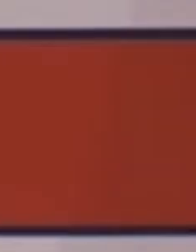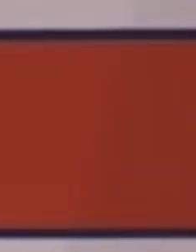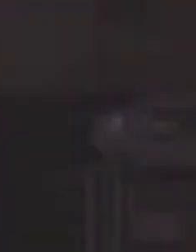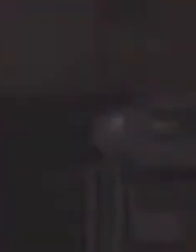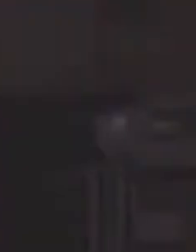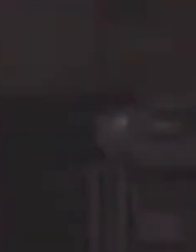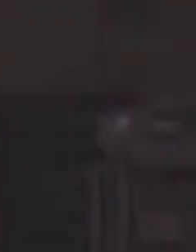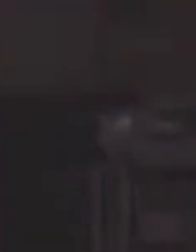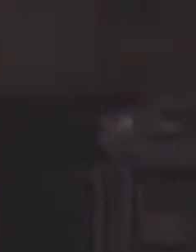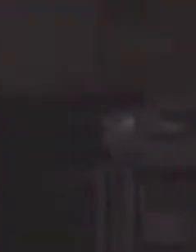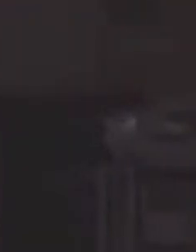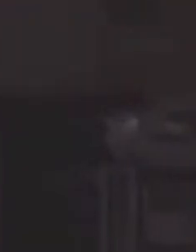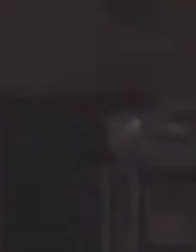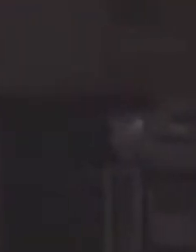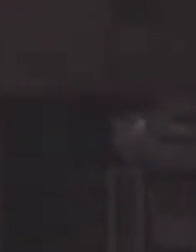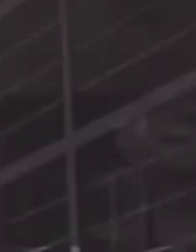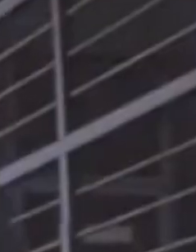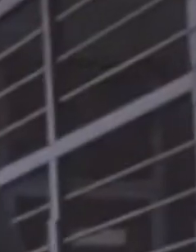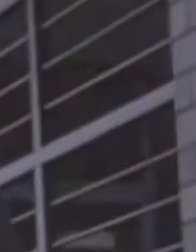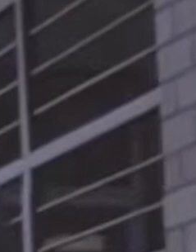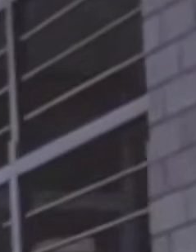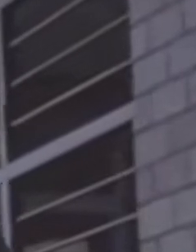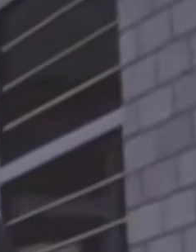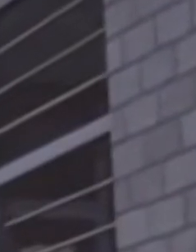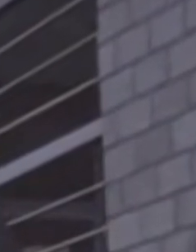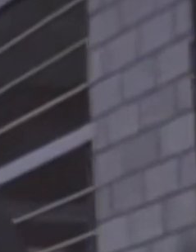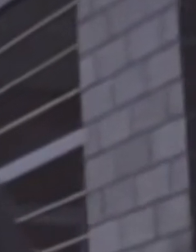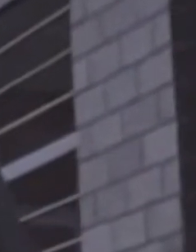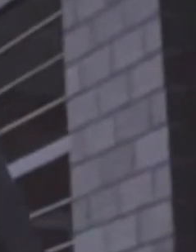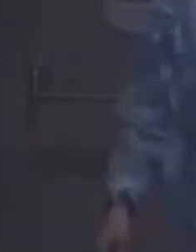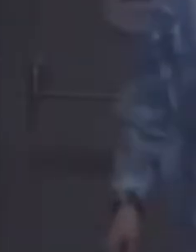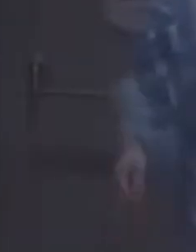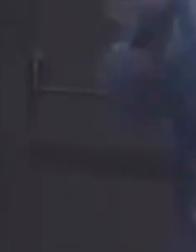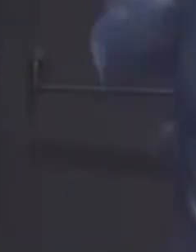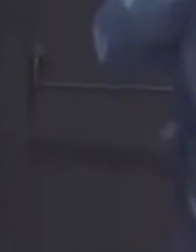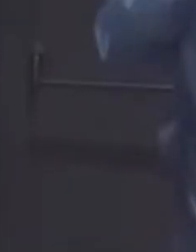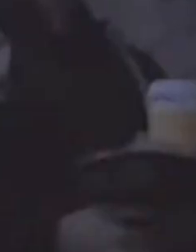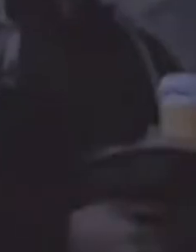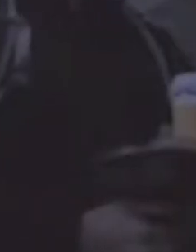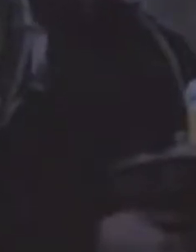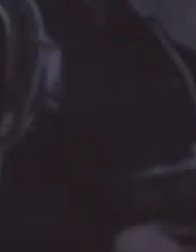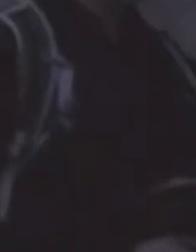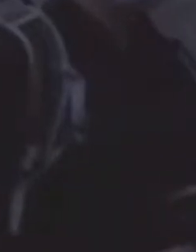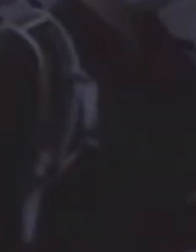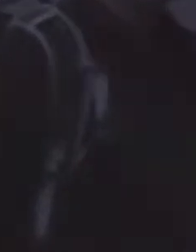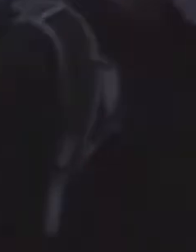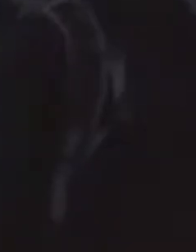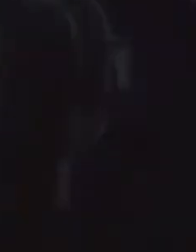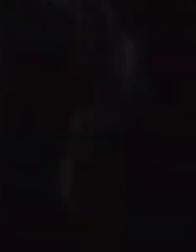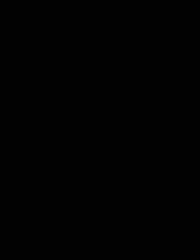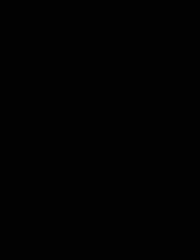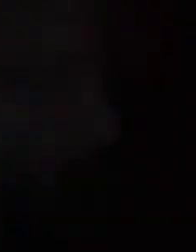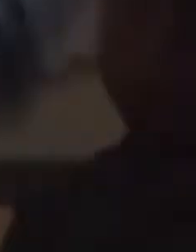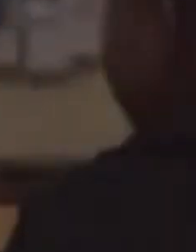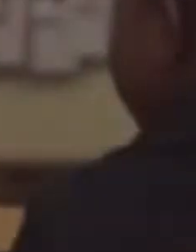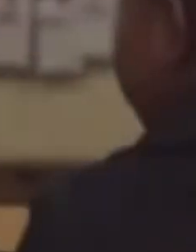give a much-deserved pay raise to the heroes that put their lives on hold so we could keep going. Keeping